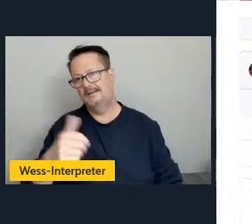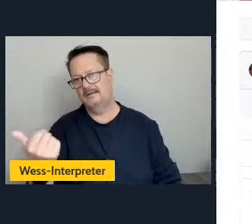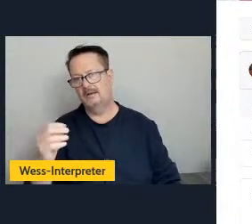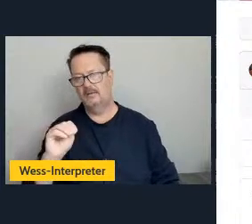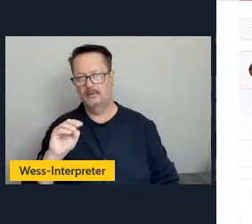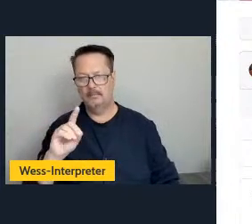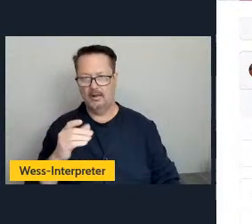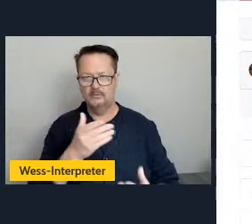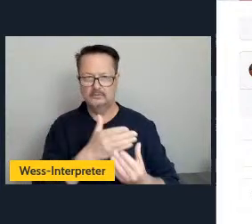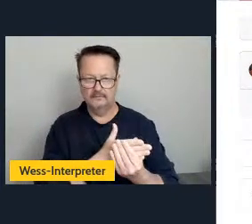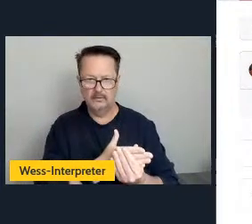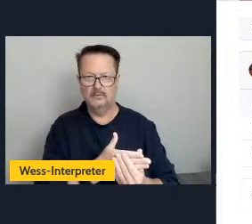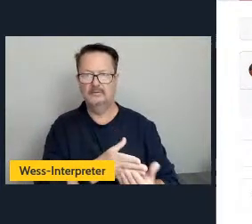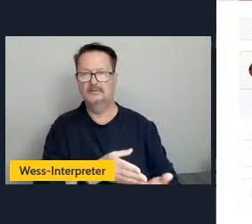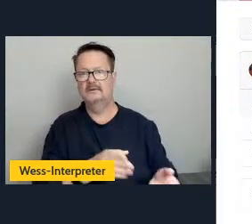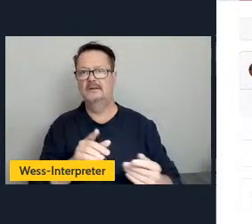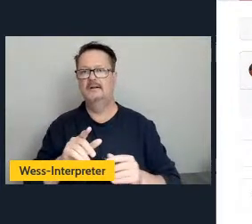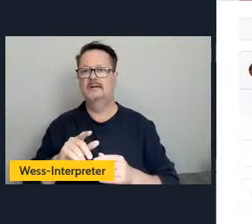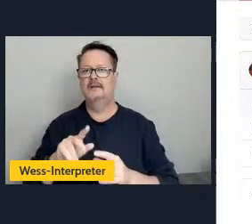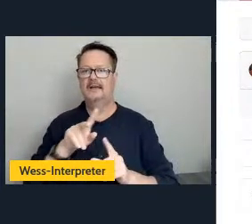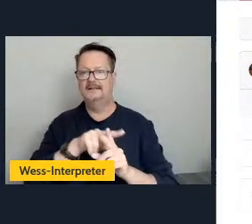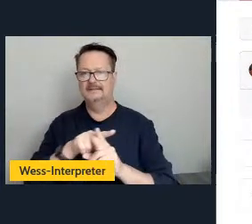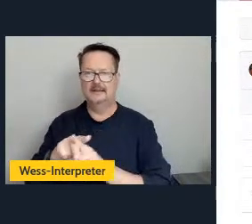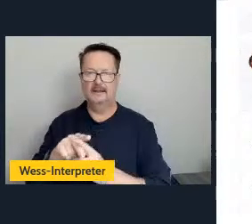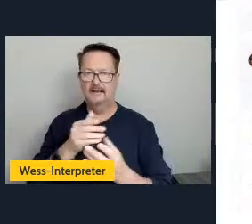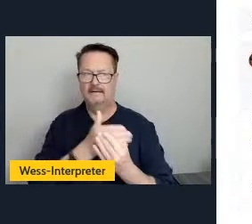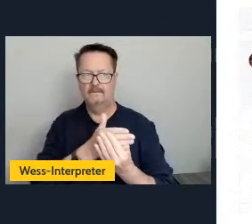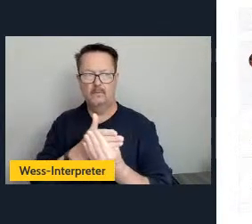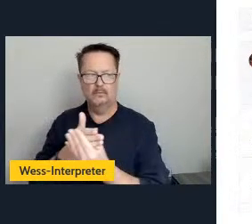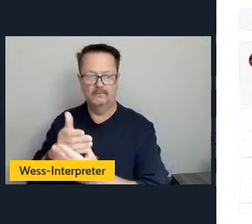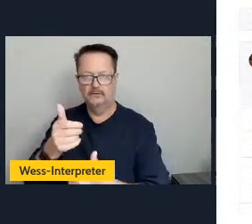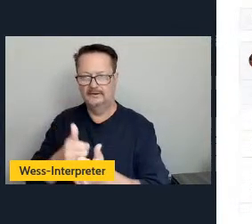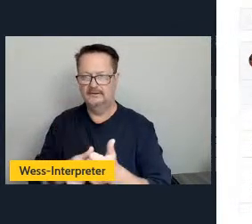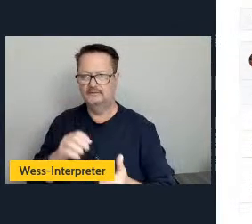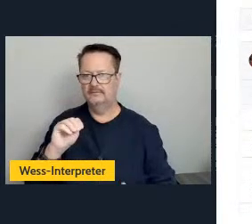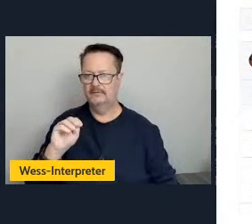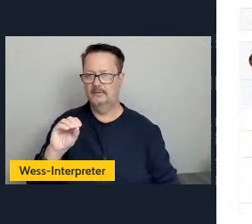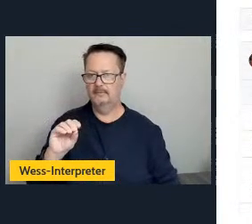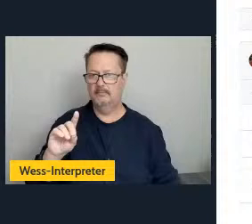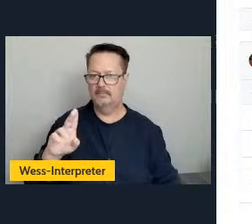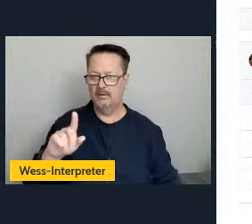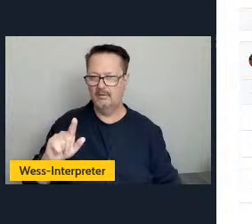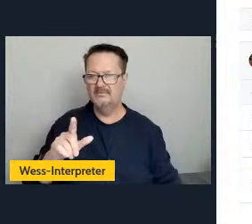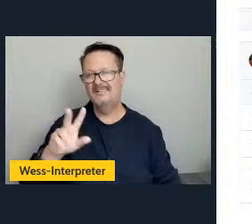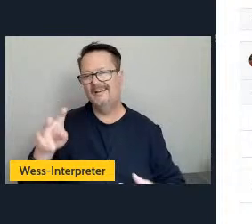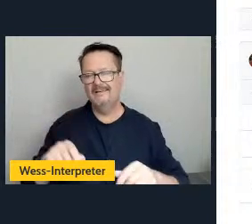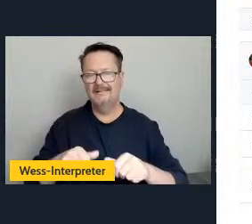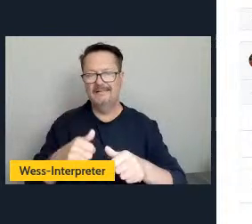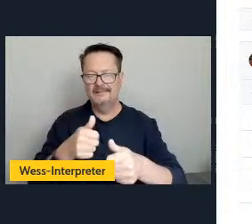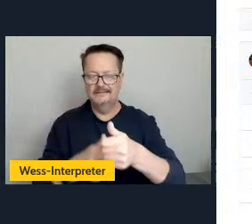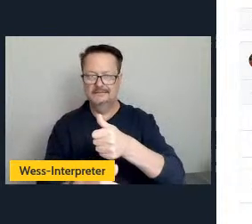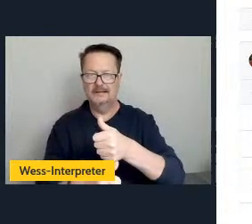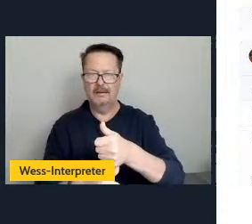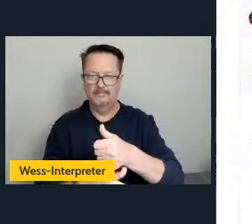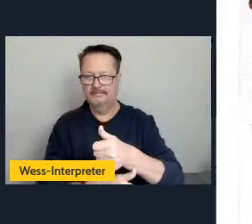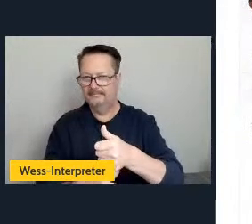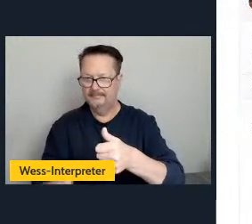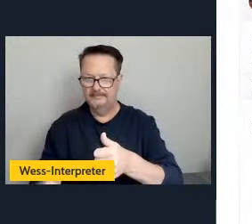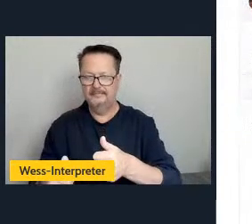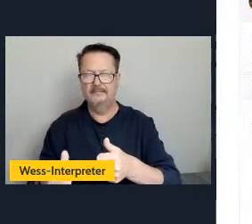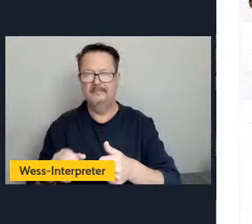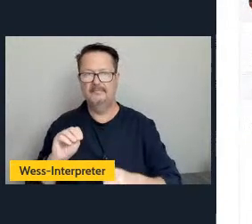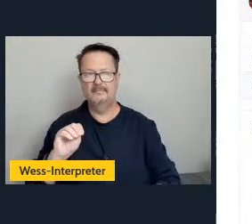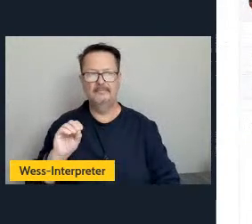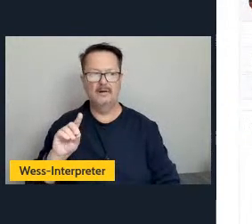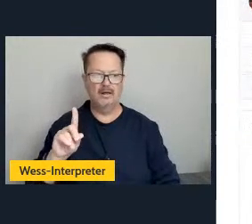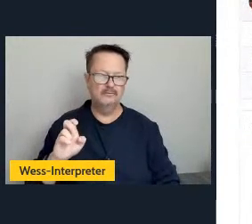folder a dedicated folder for each of the modules. These are like submodules in general,